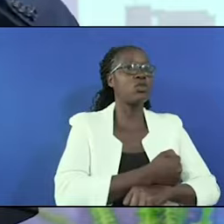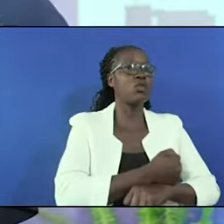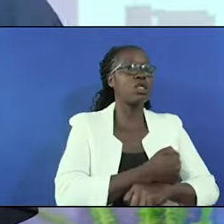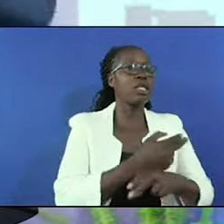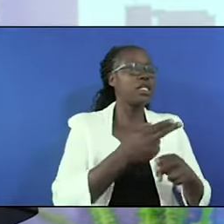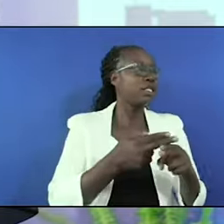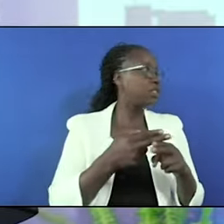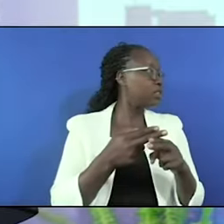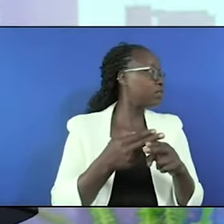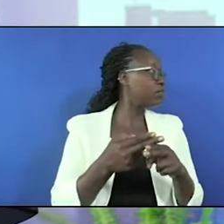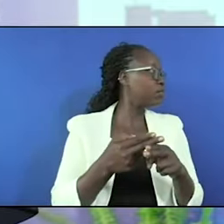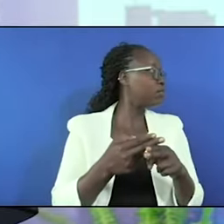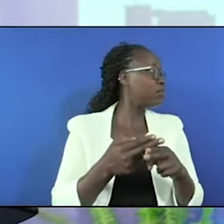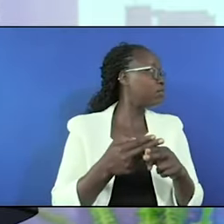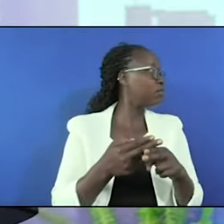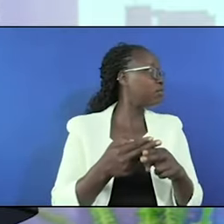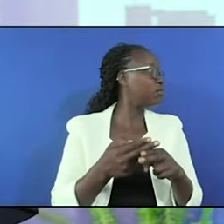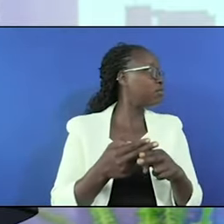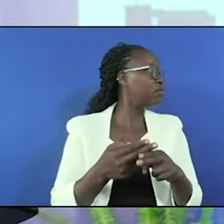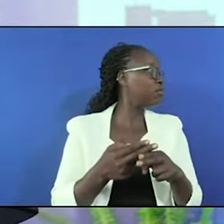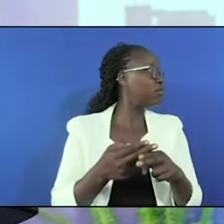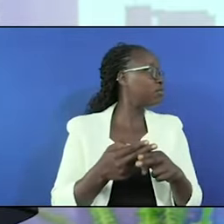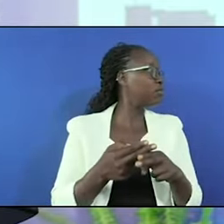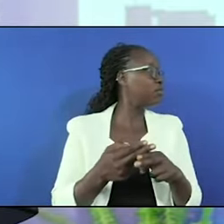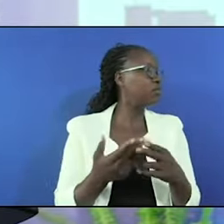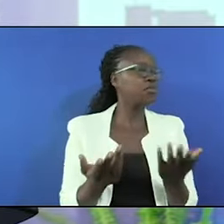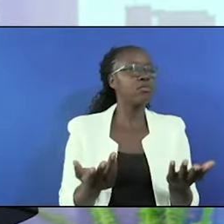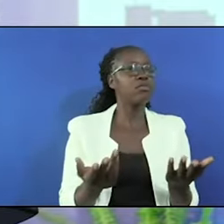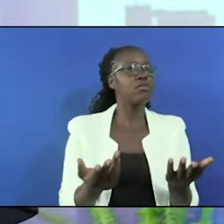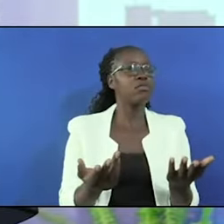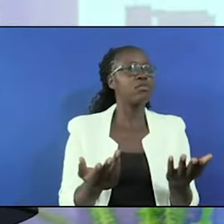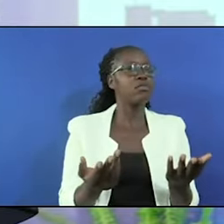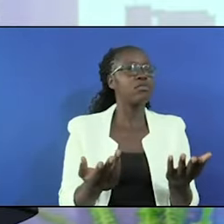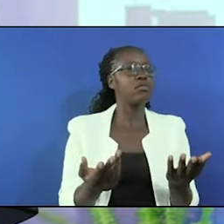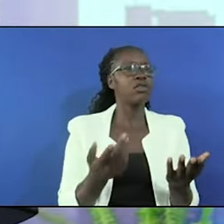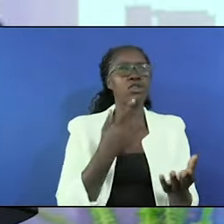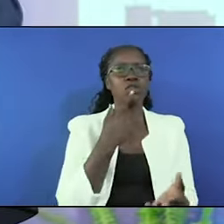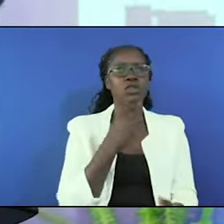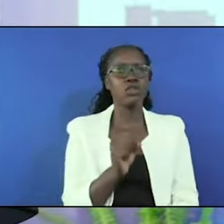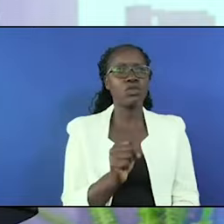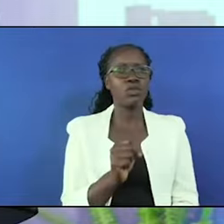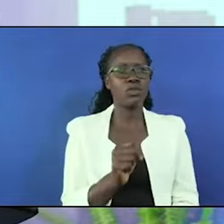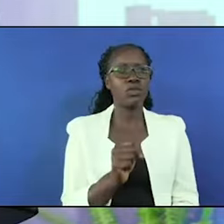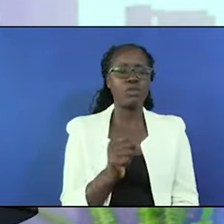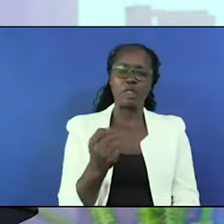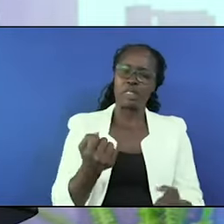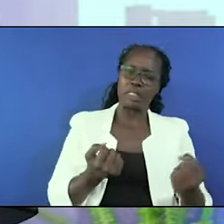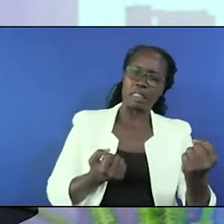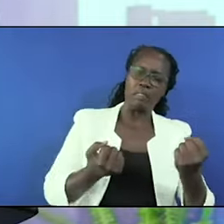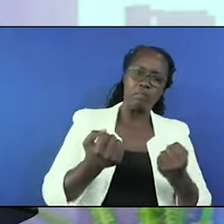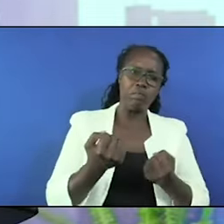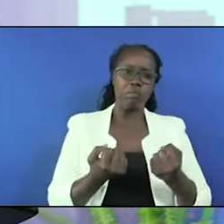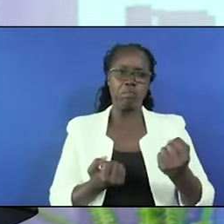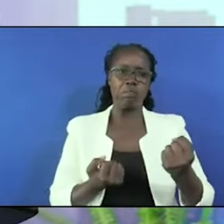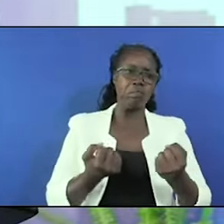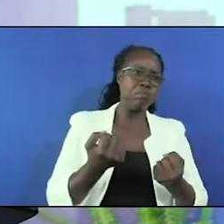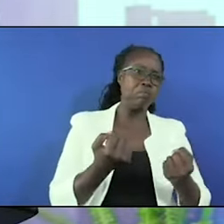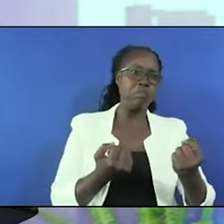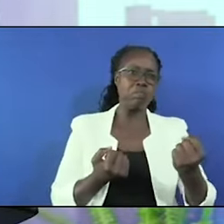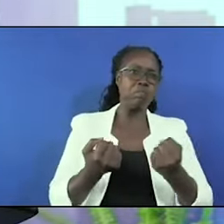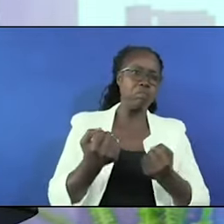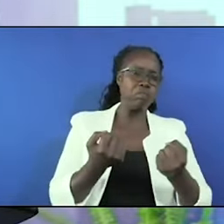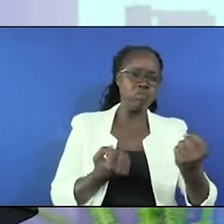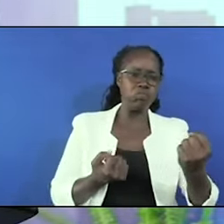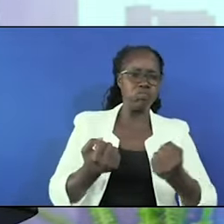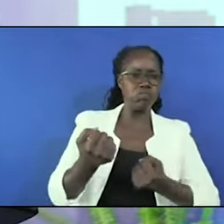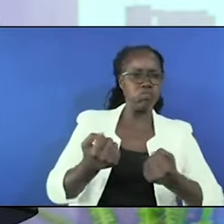Nyak. I've forgotten the name again. So I was driving up the mountain. As